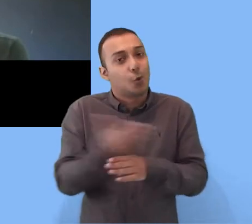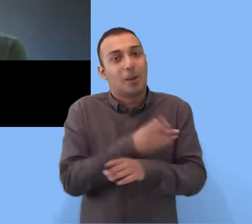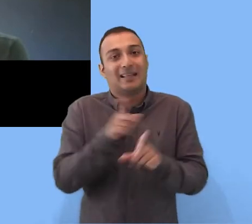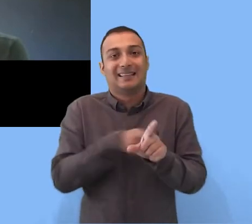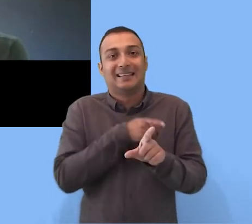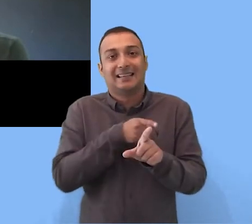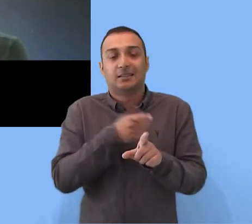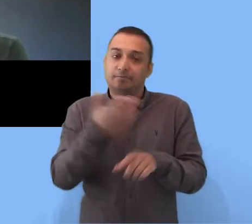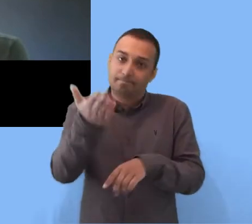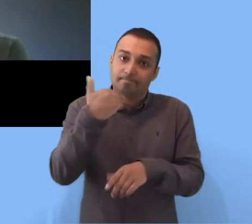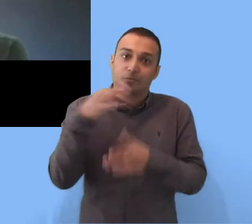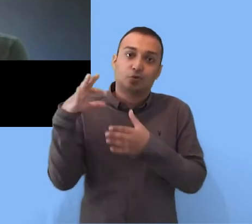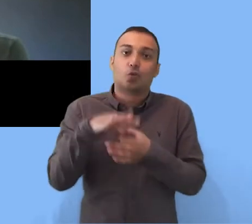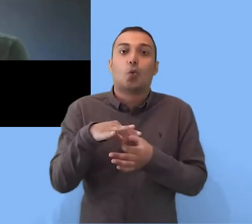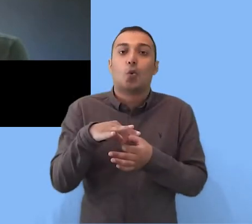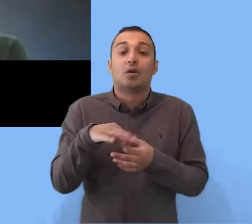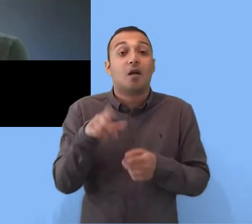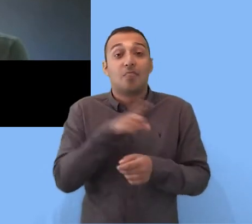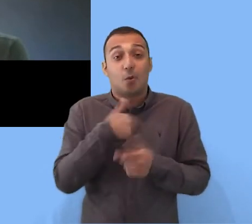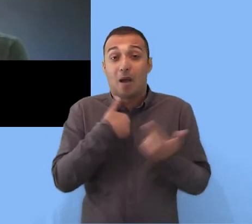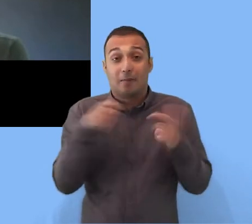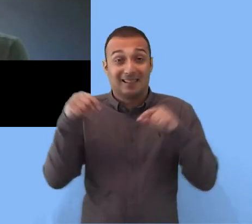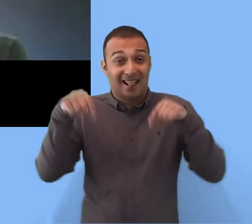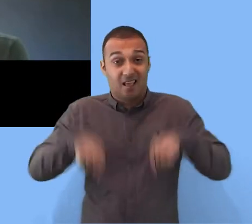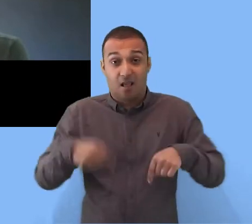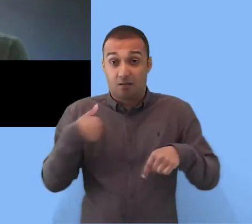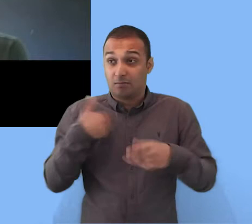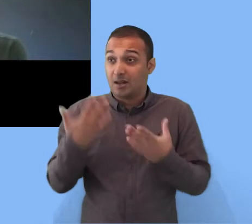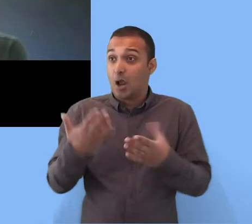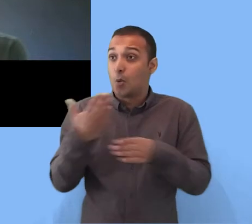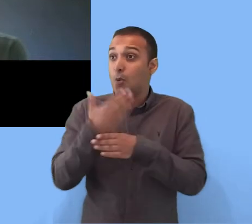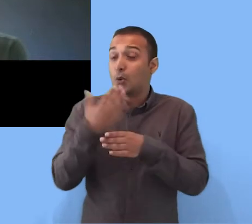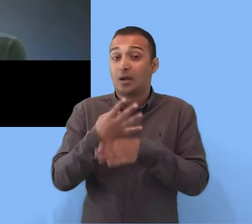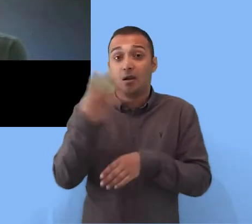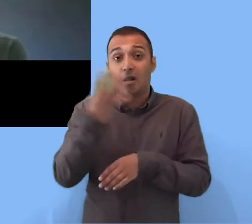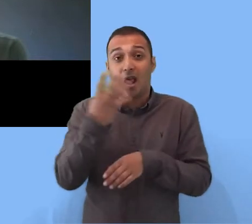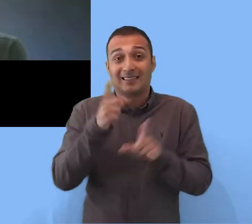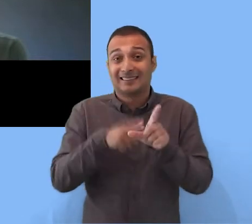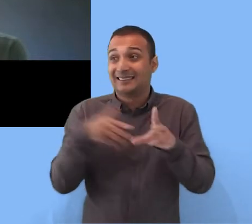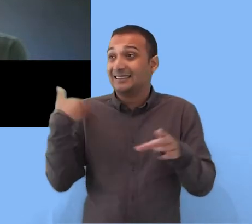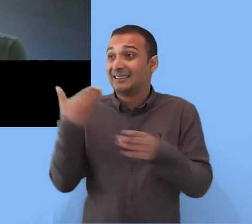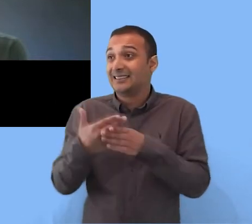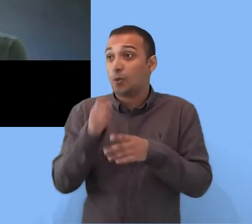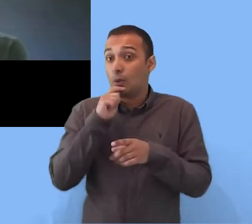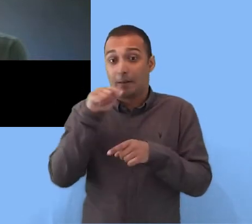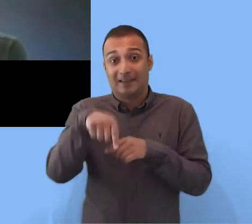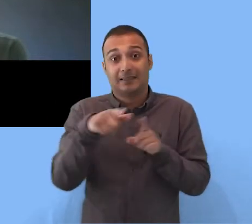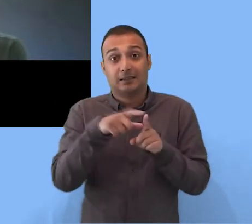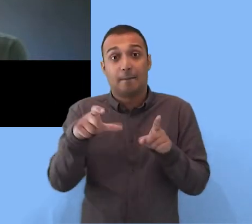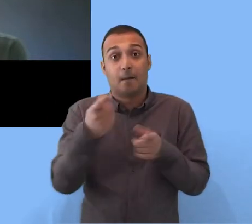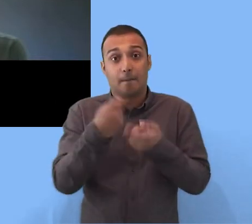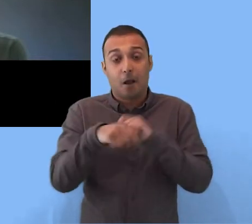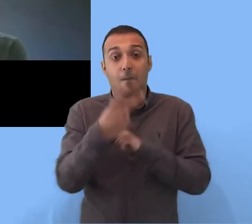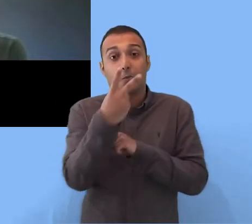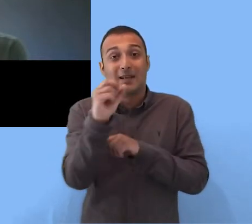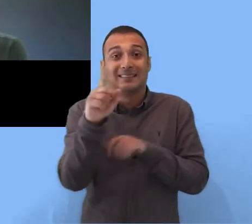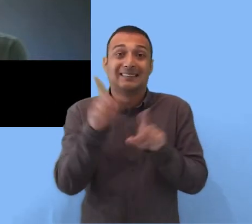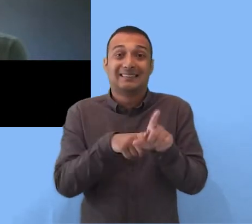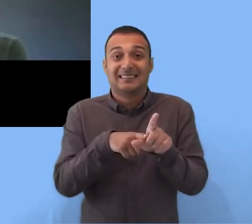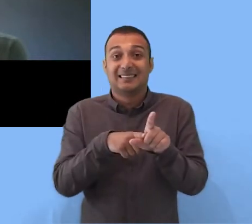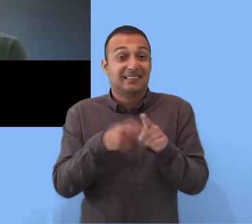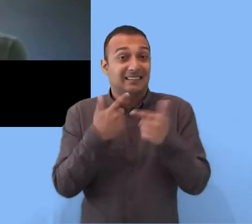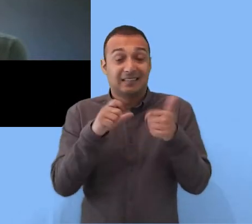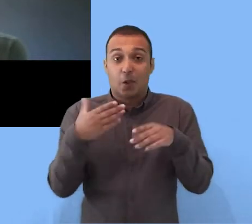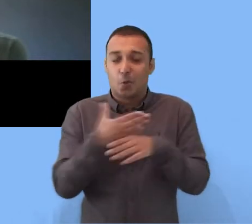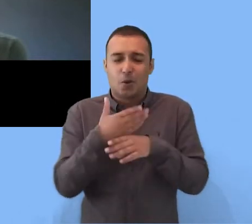join. And that's why I'm still here. I've been here 19 plus years, going on 20 years this September, in early years, and I'm still